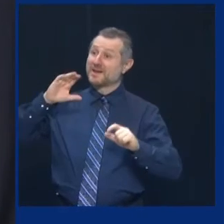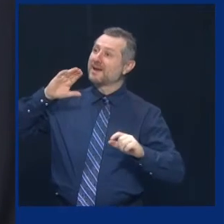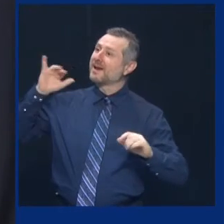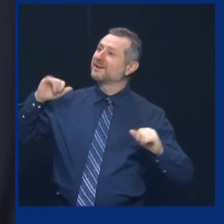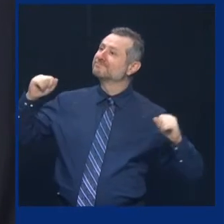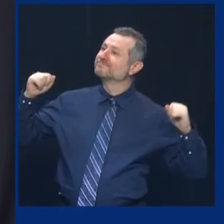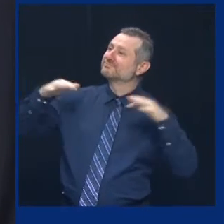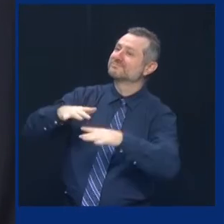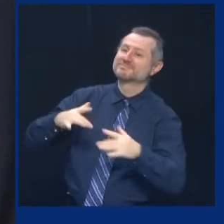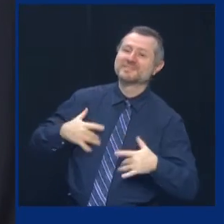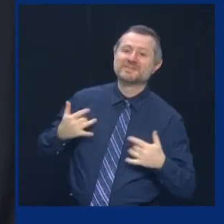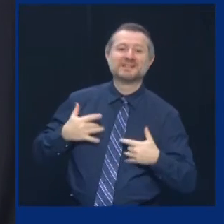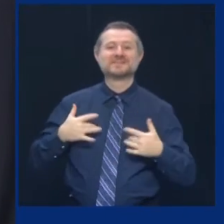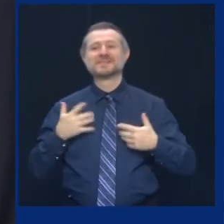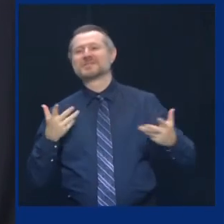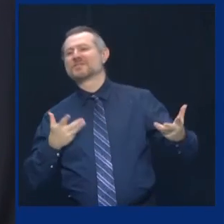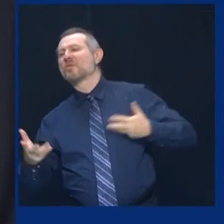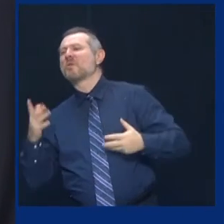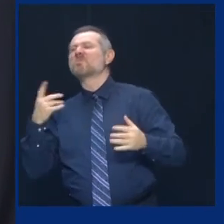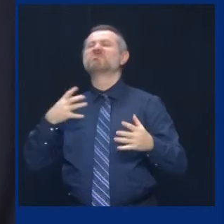protests,